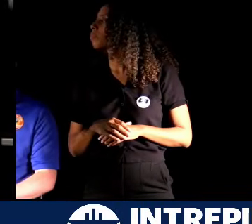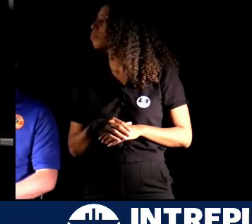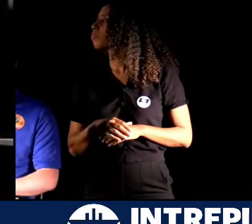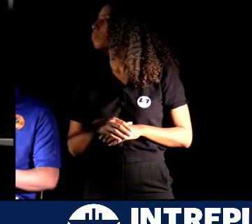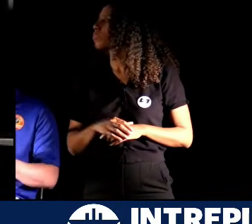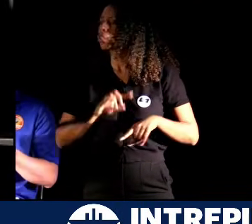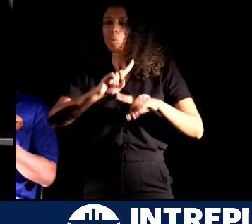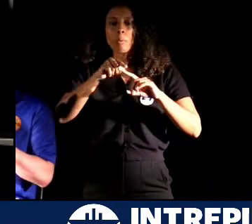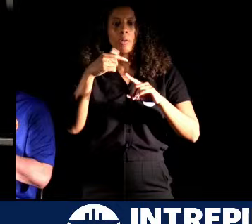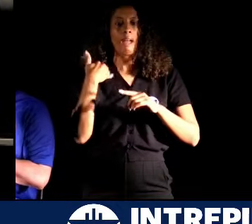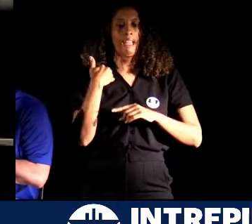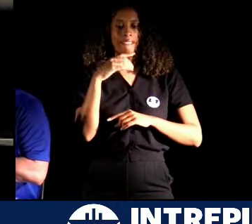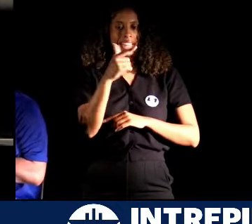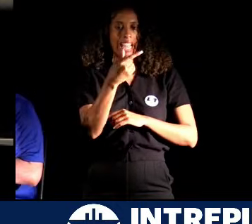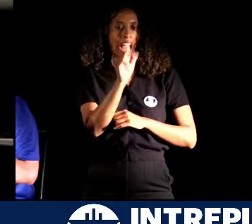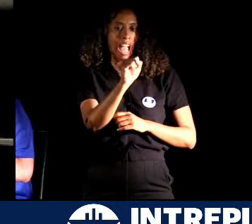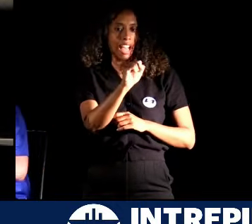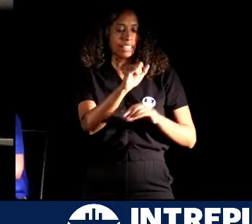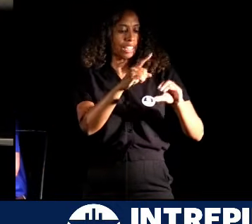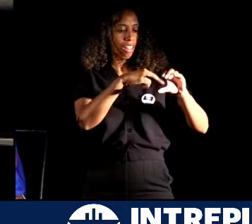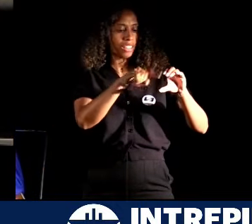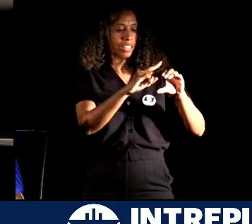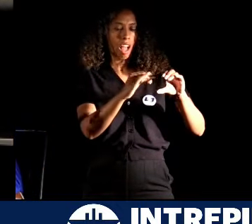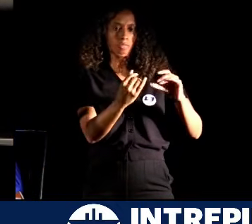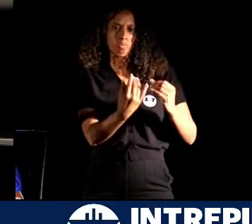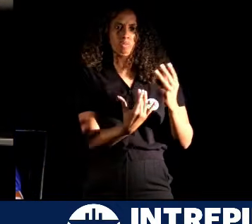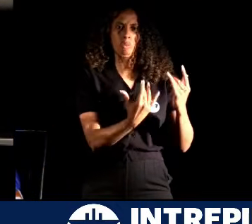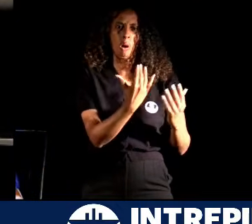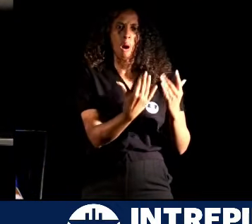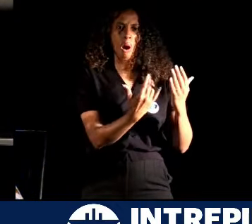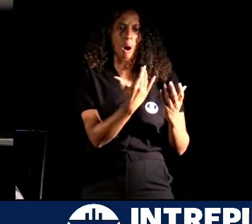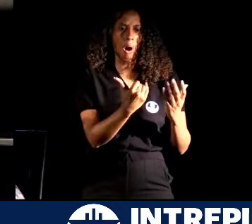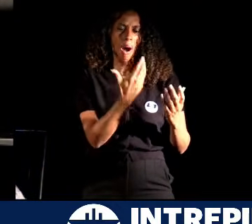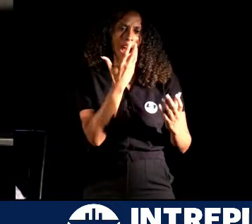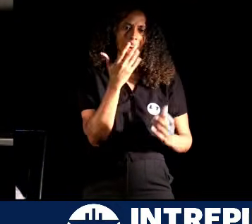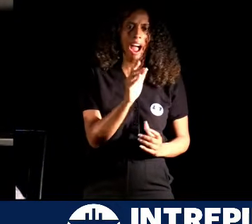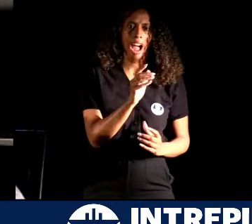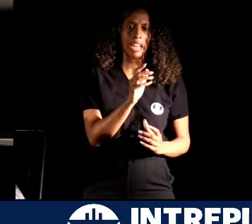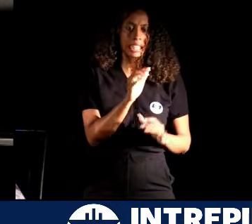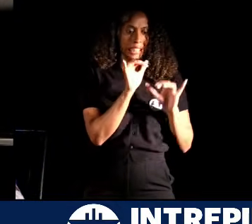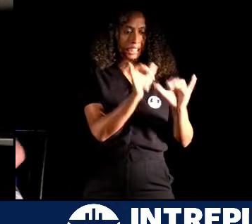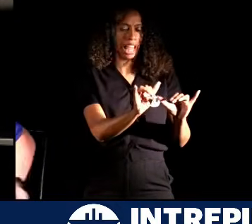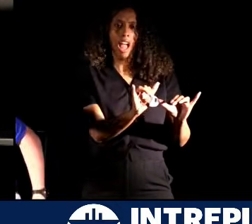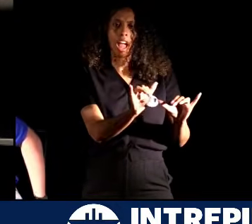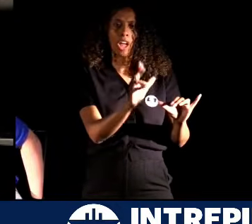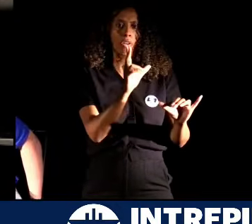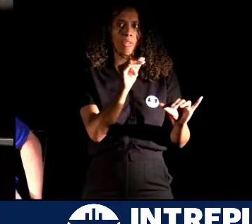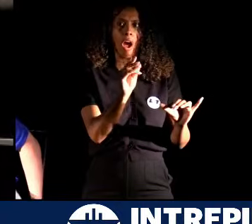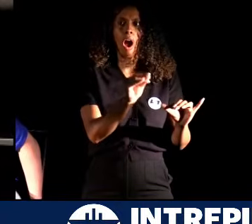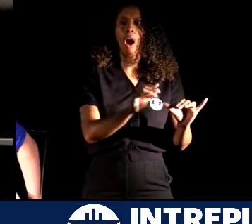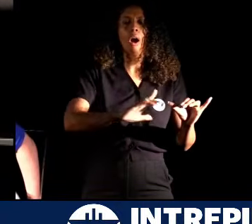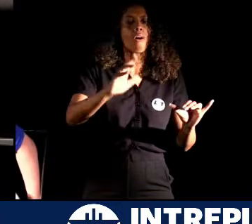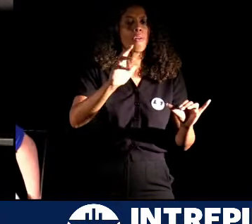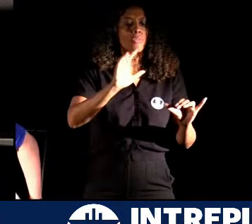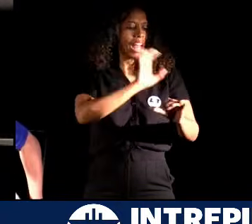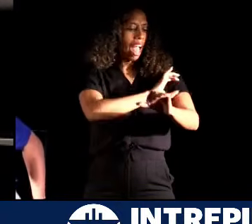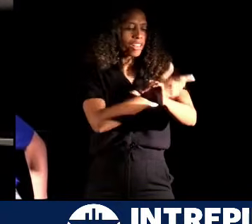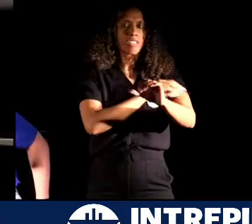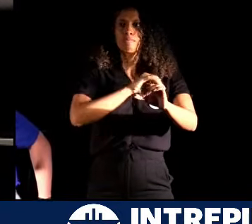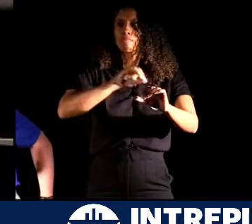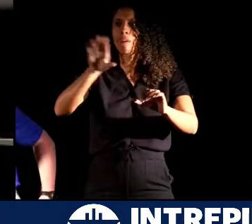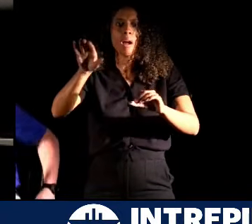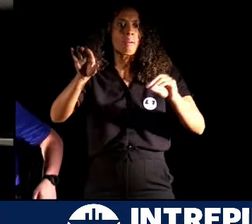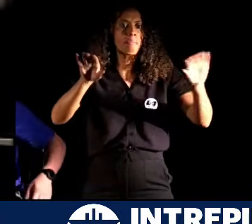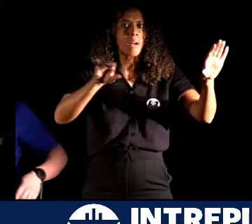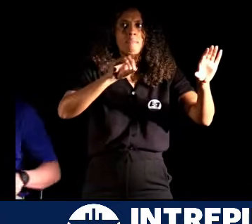boiling gas at multi-million degree hot, it does not stay static. It flies away. And